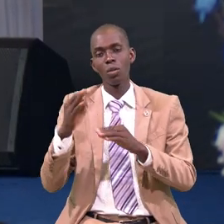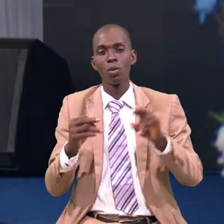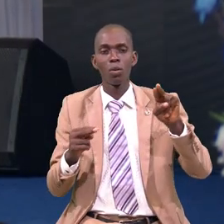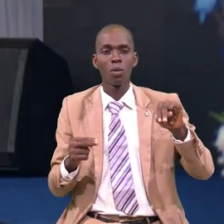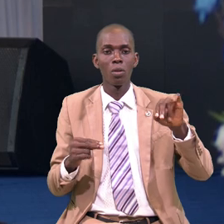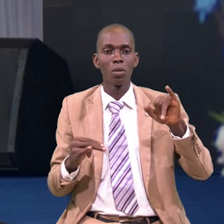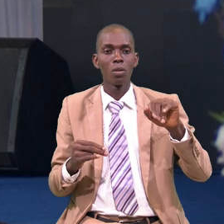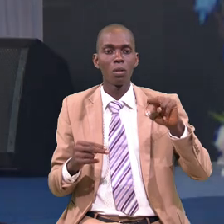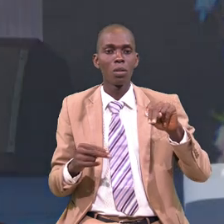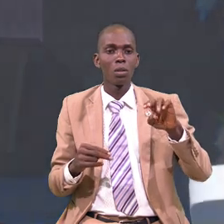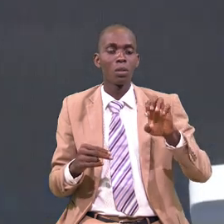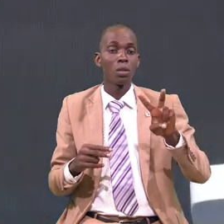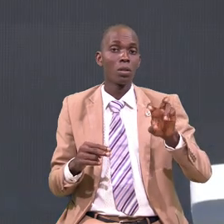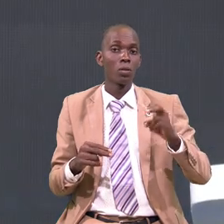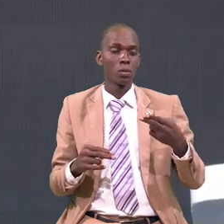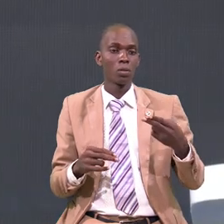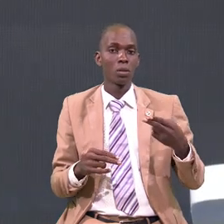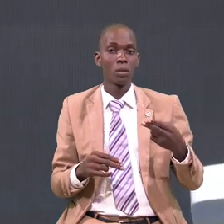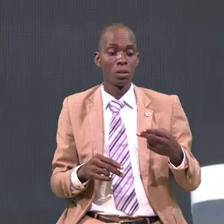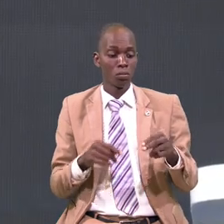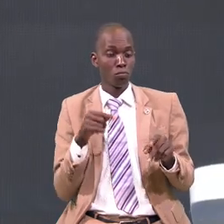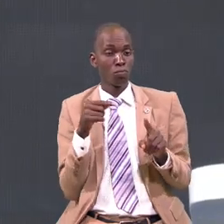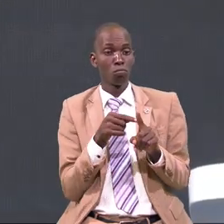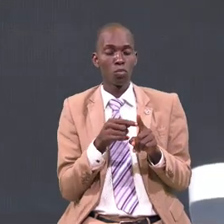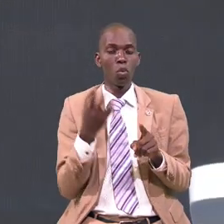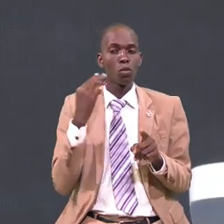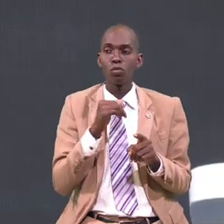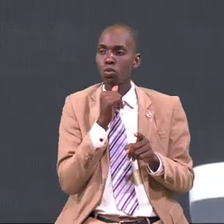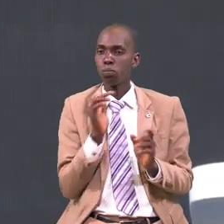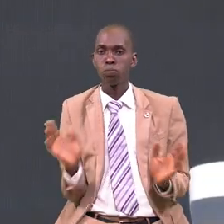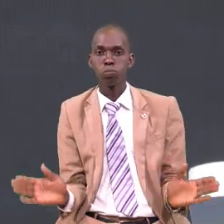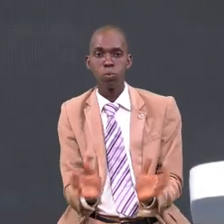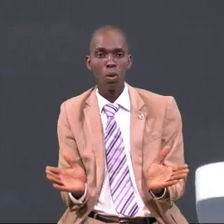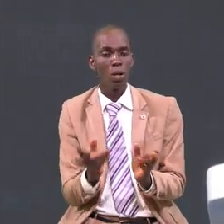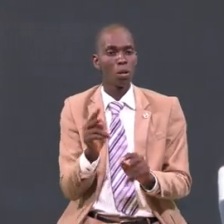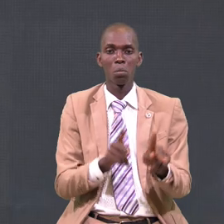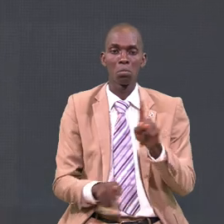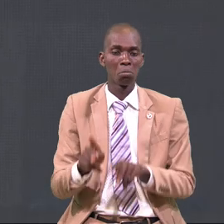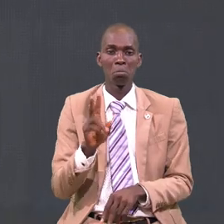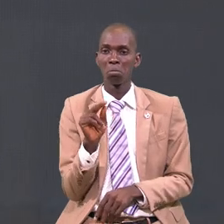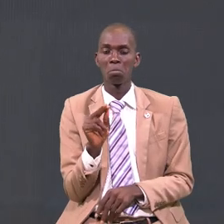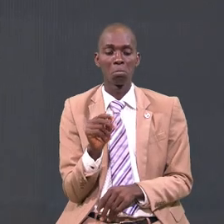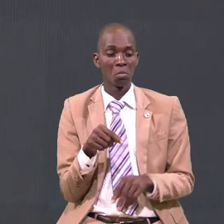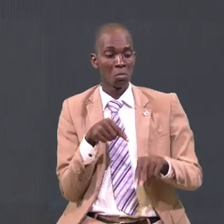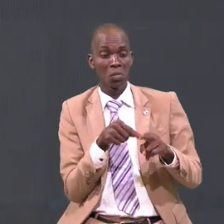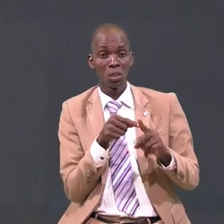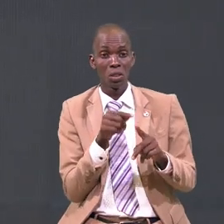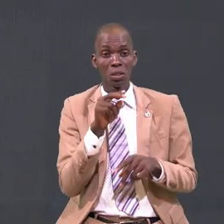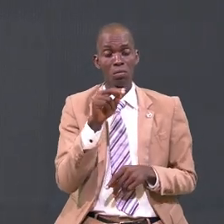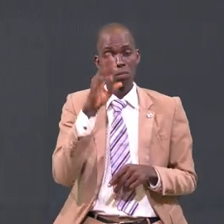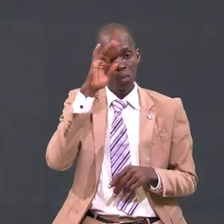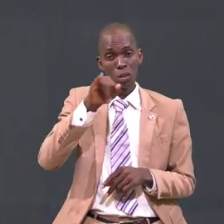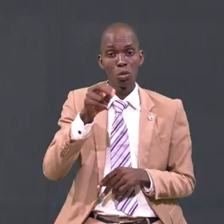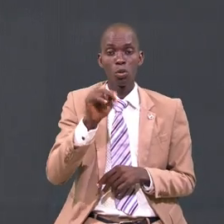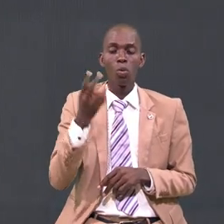It wasn't motivating them. It wasn't encouraging them.